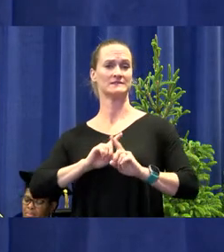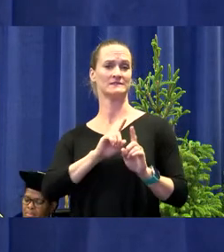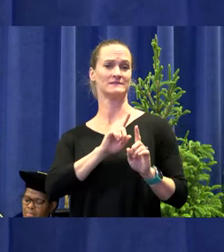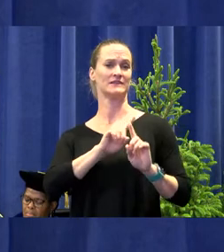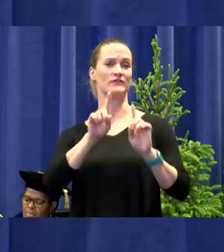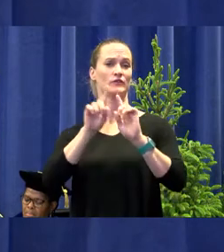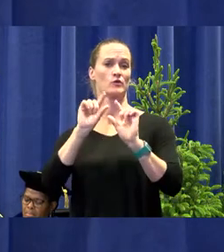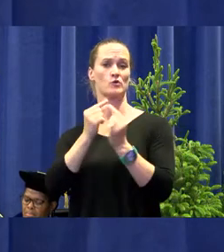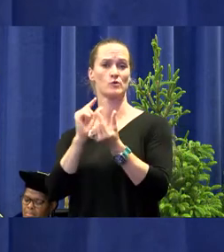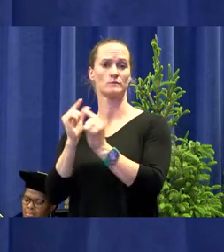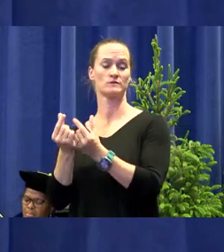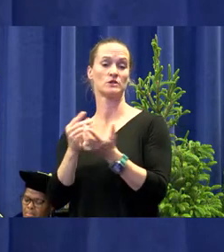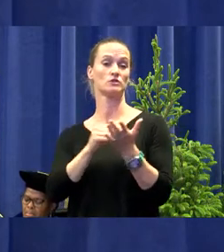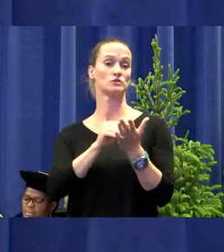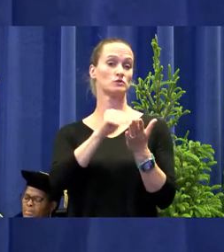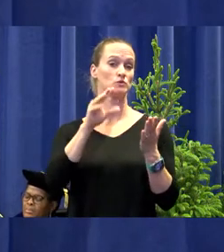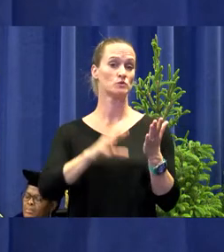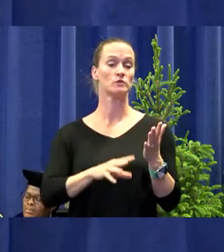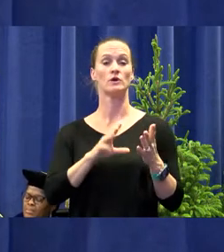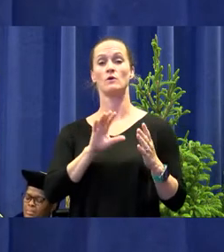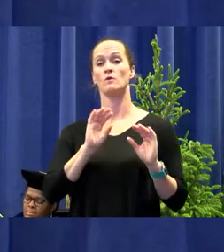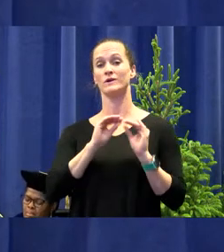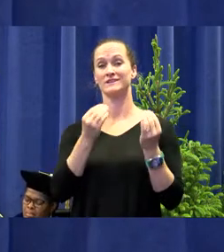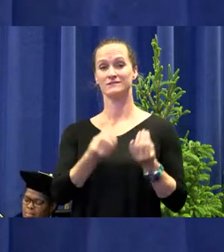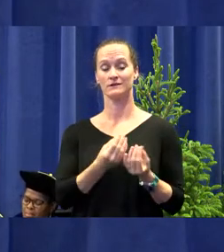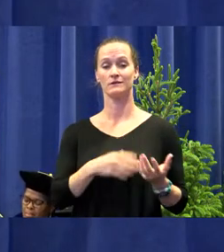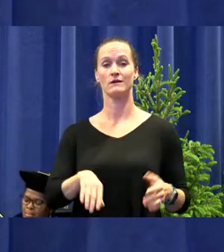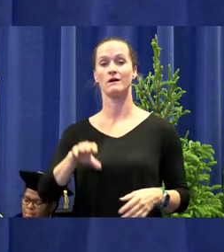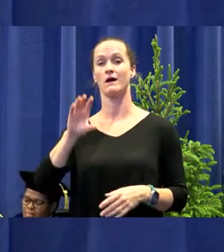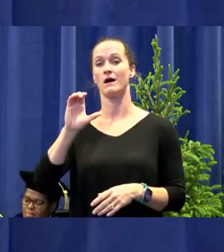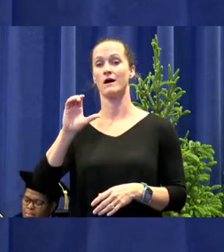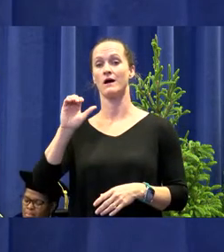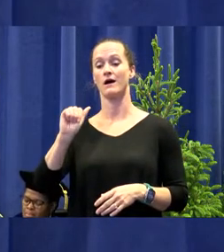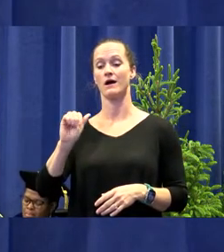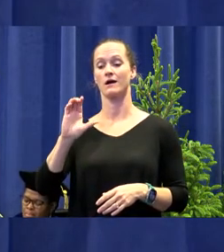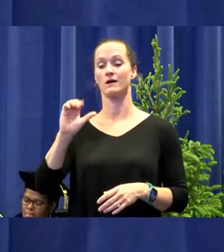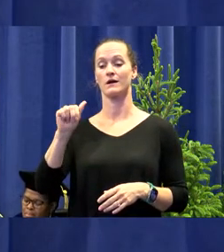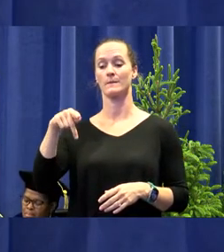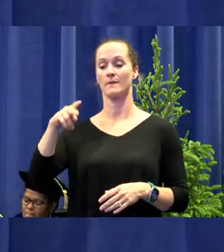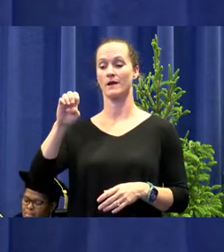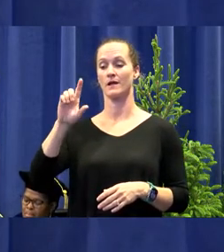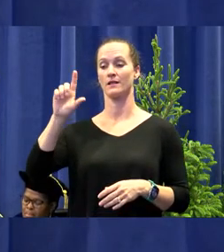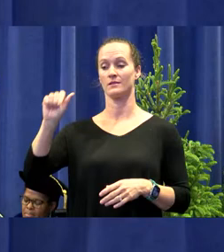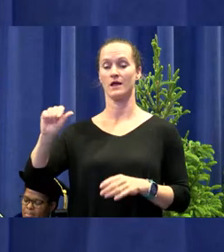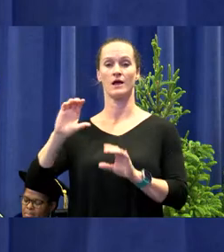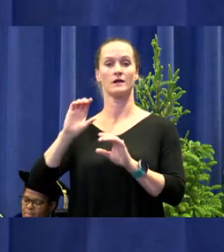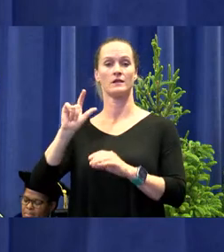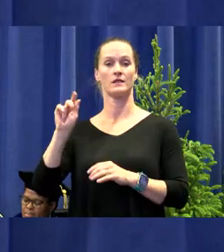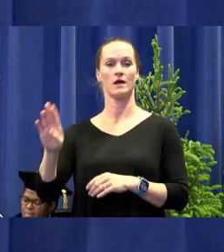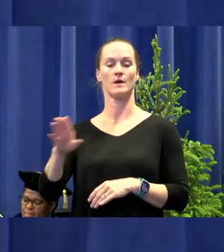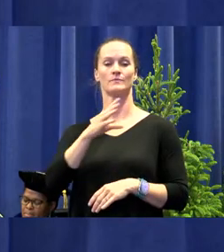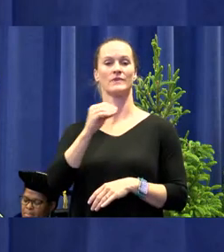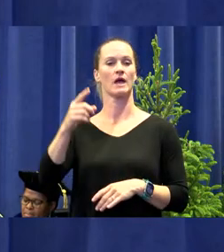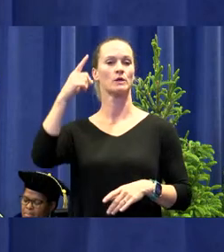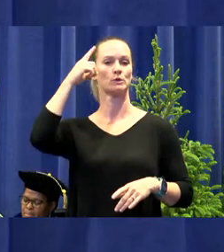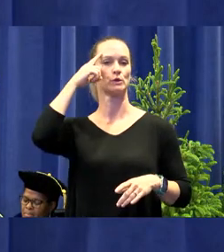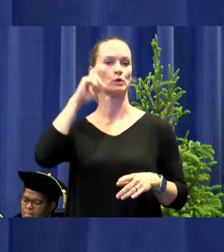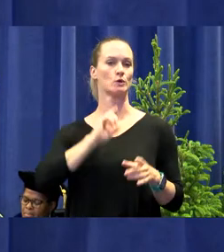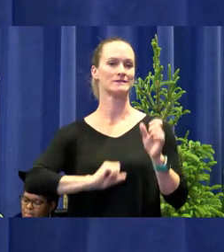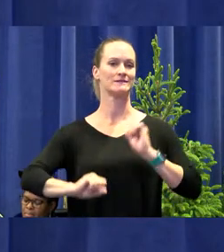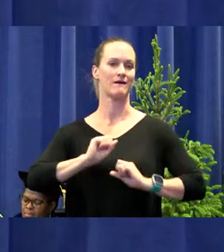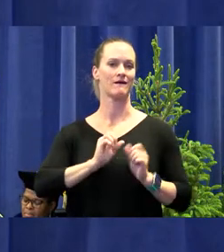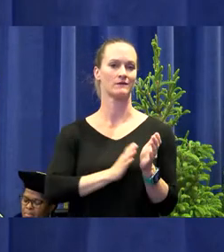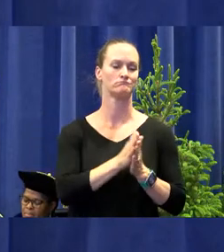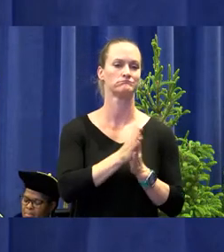the Mixed Student Organization, A Cappella Club, and the Neuroscience Research-Driven Students. Chio